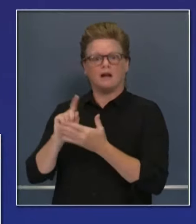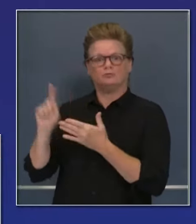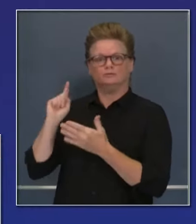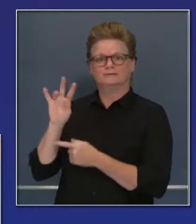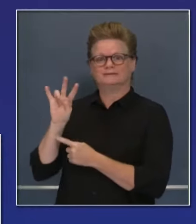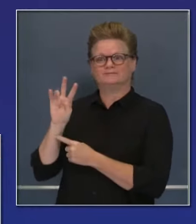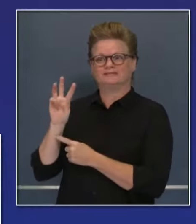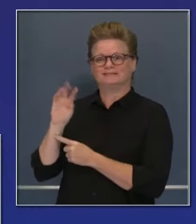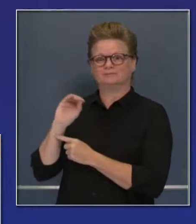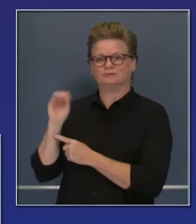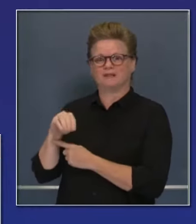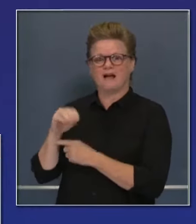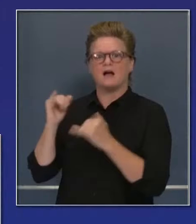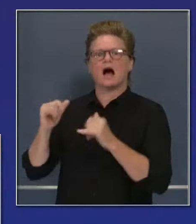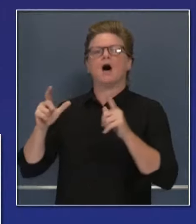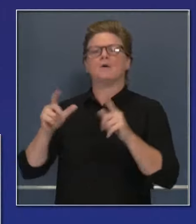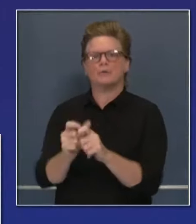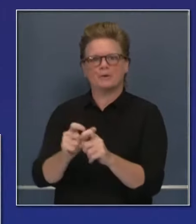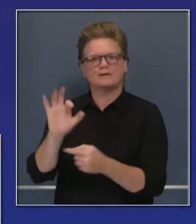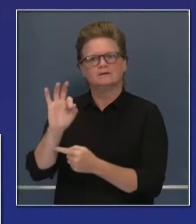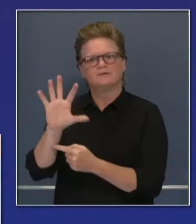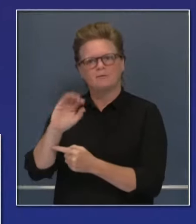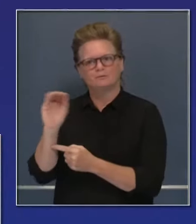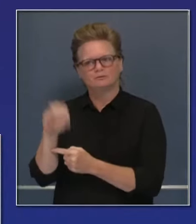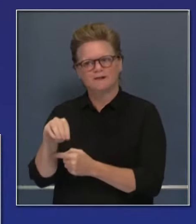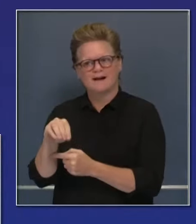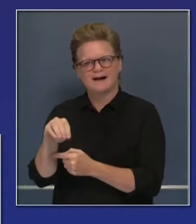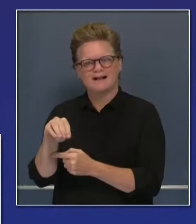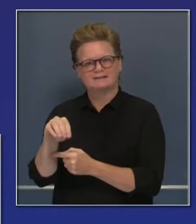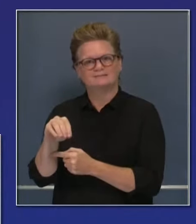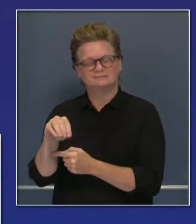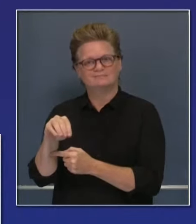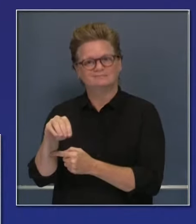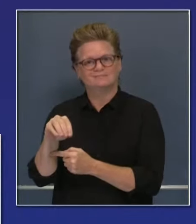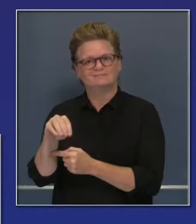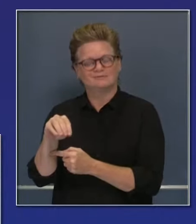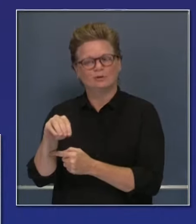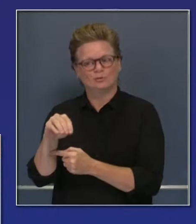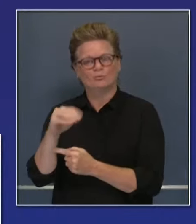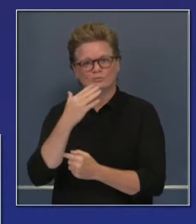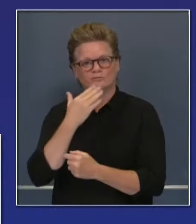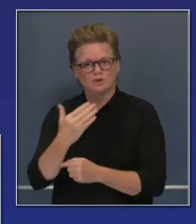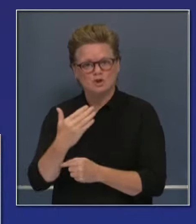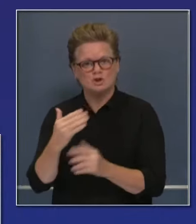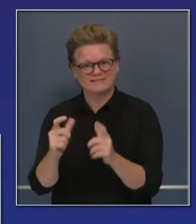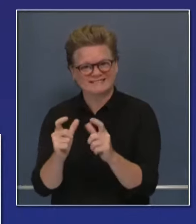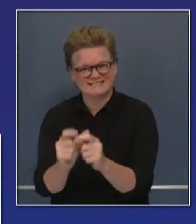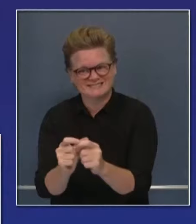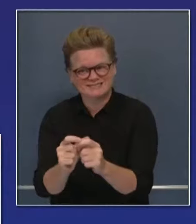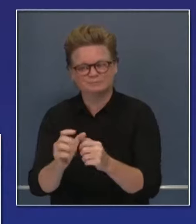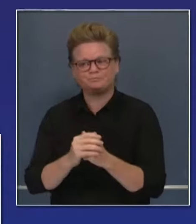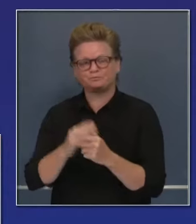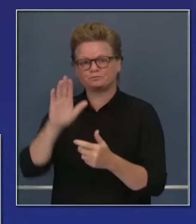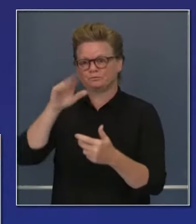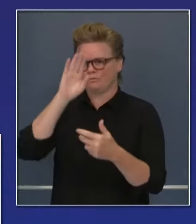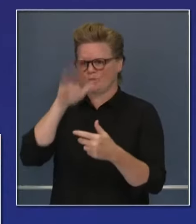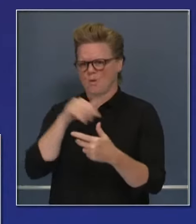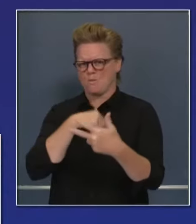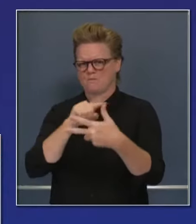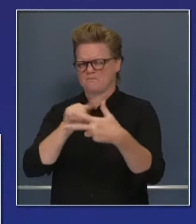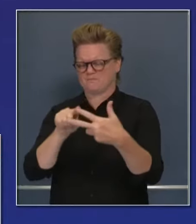were just 6 days ago at 76%. Let me just, though, mark both on the LNU complex and the SCU